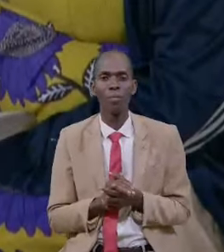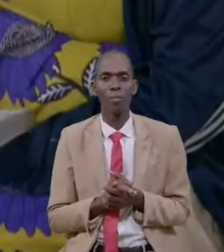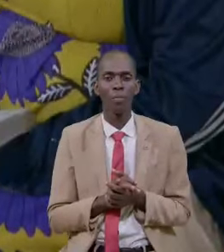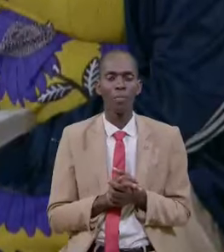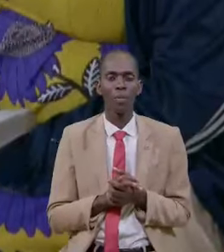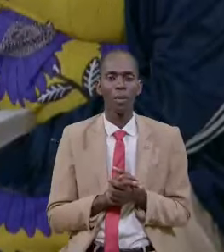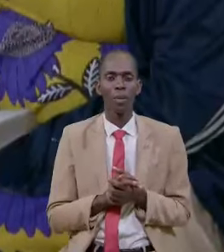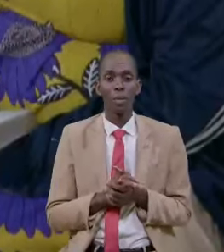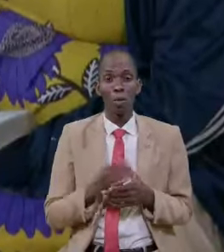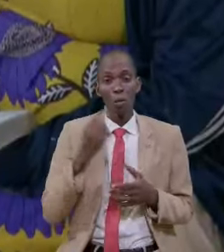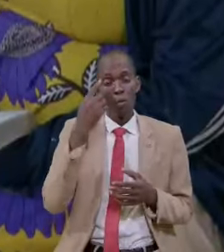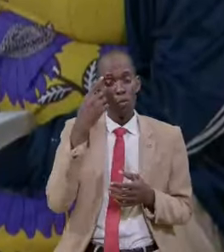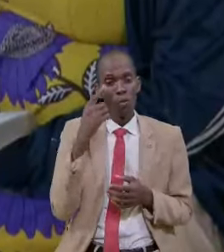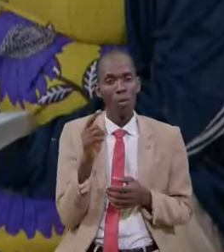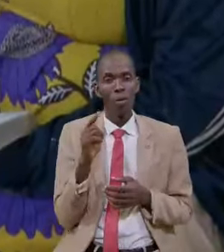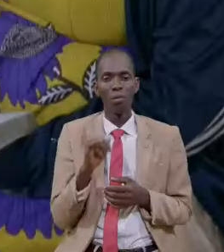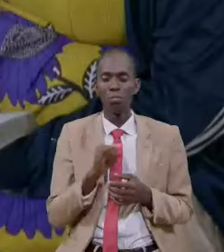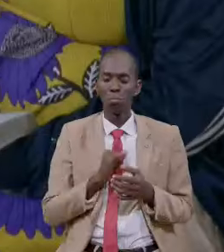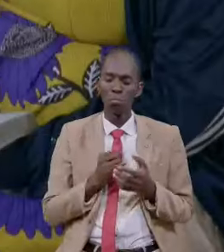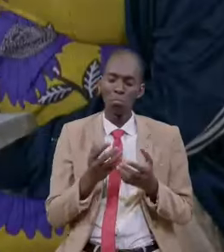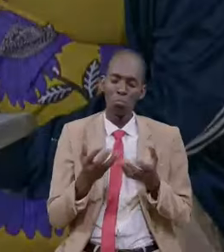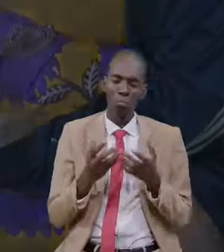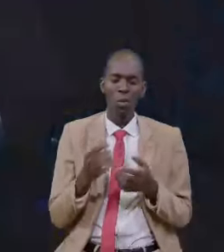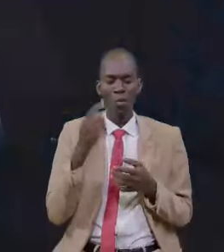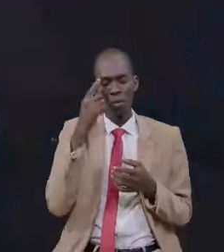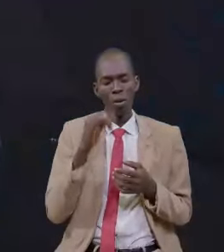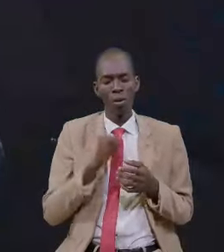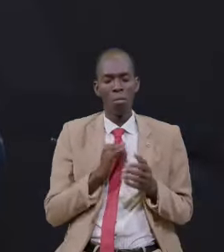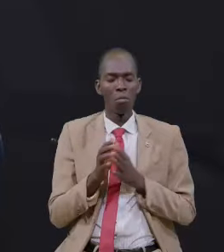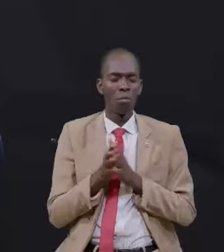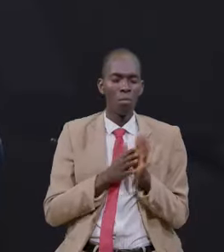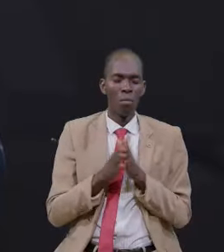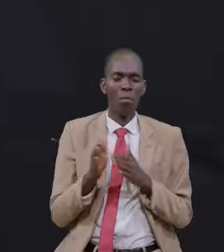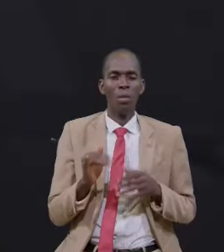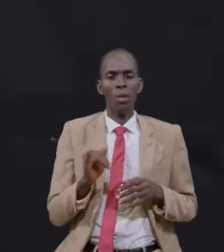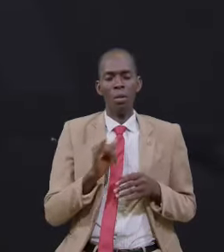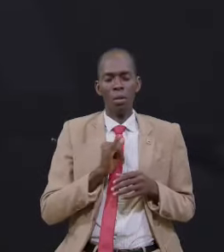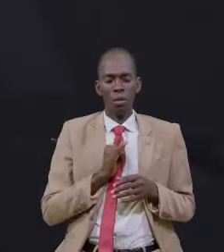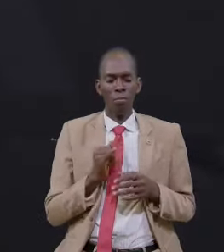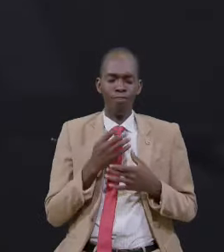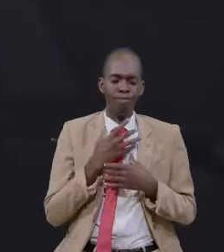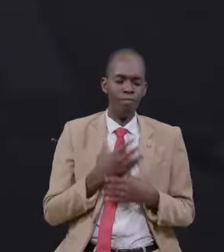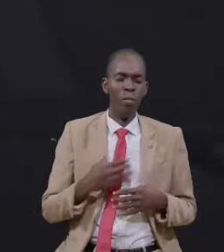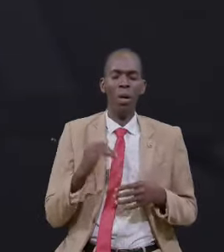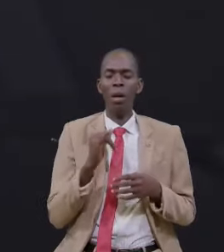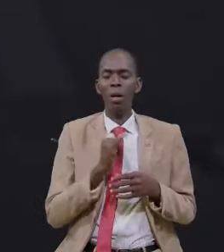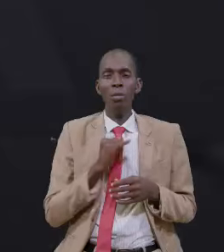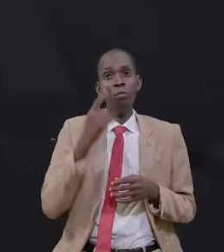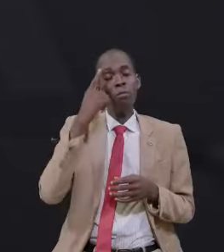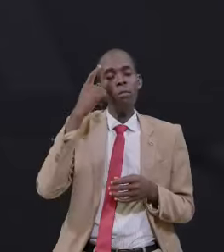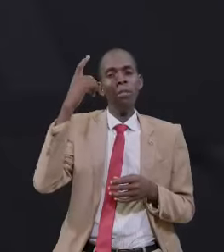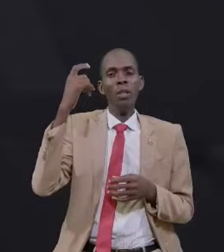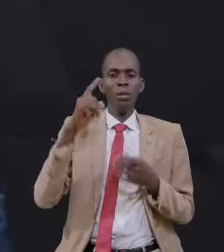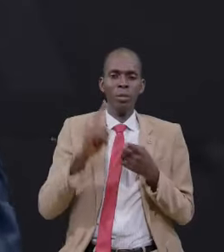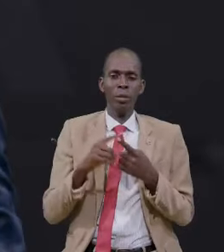for I long, I desire, I'm passionate, I'm driven, I long to see